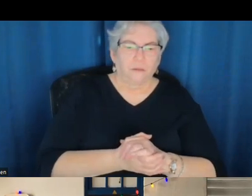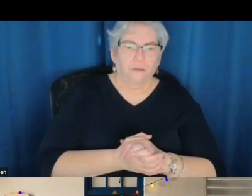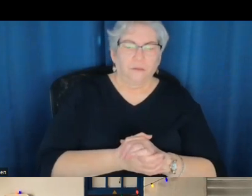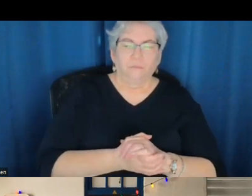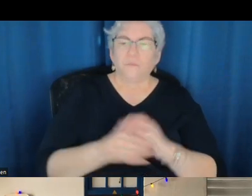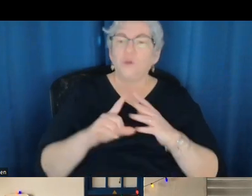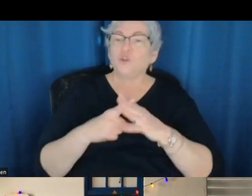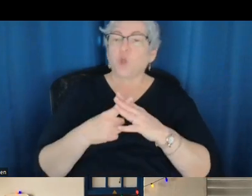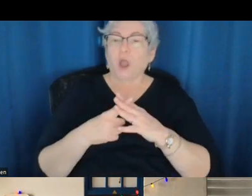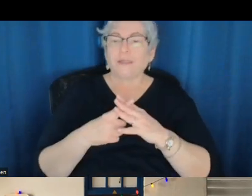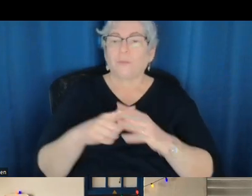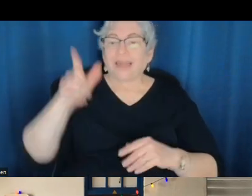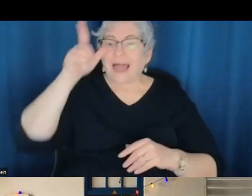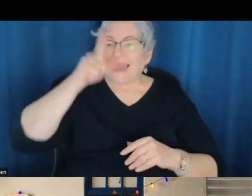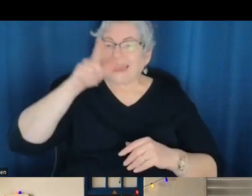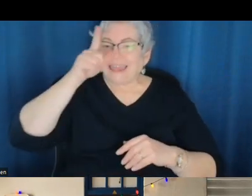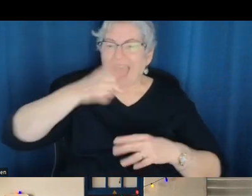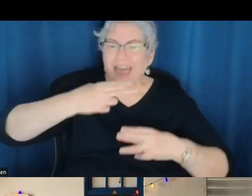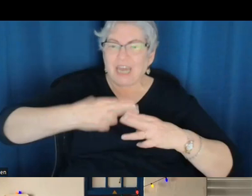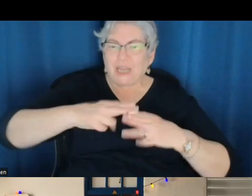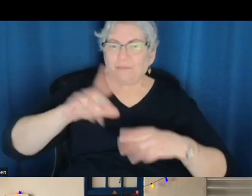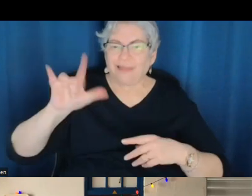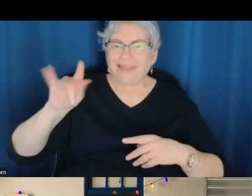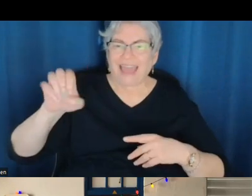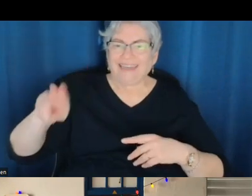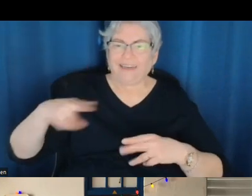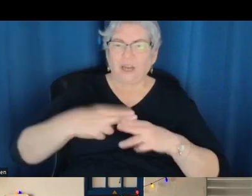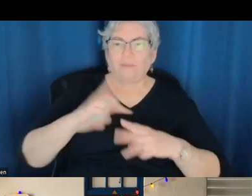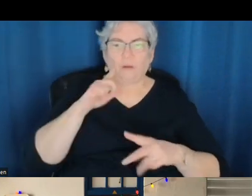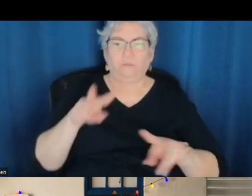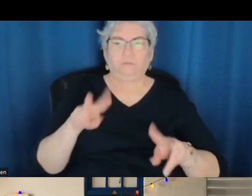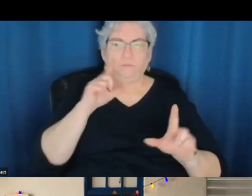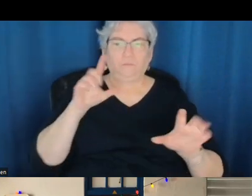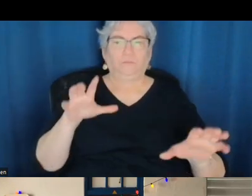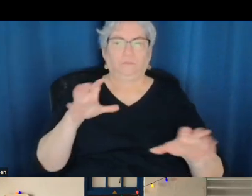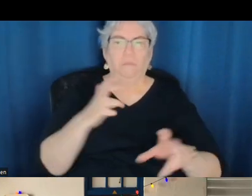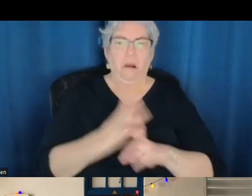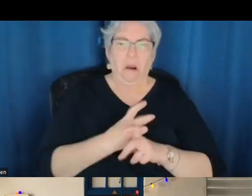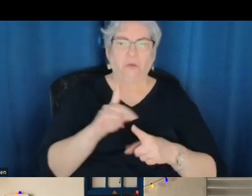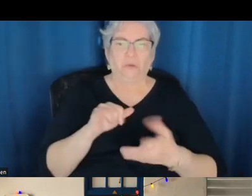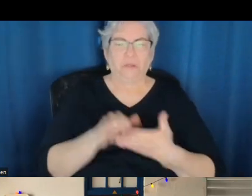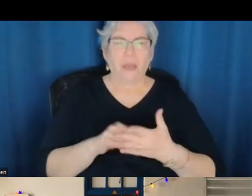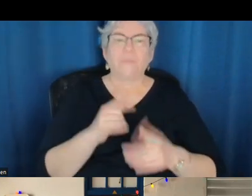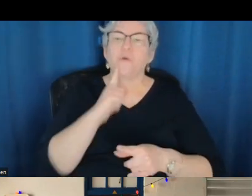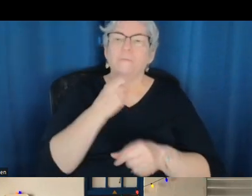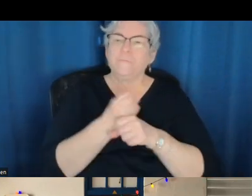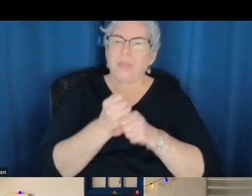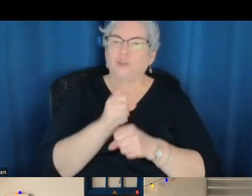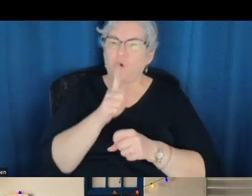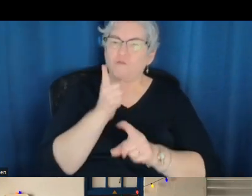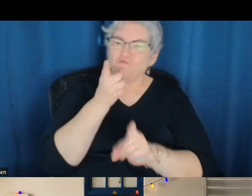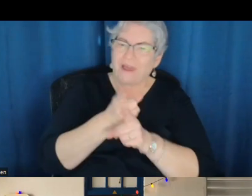Start with the Latin names. I know this may seem daunting, but this is the best way to ensure that you are referring to the correct